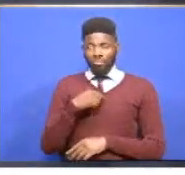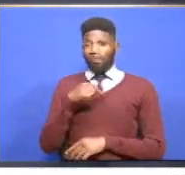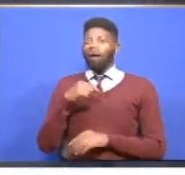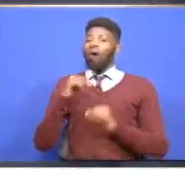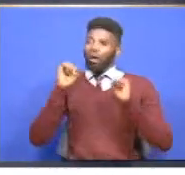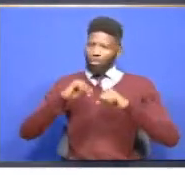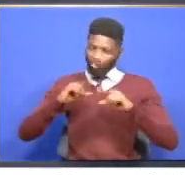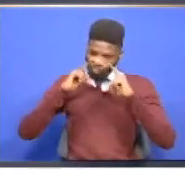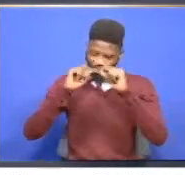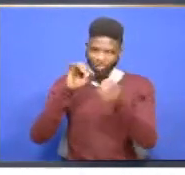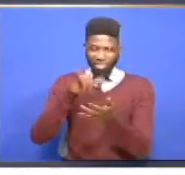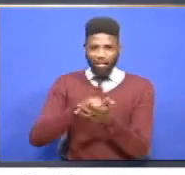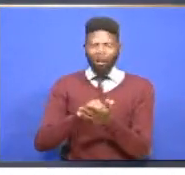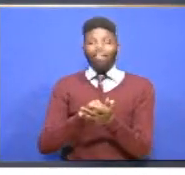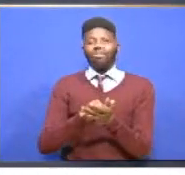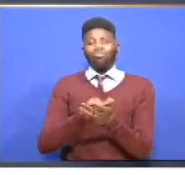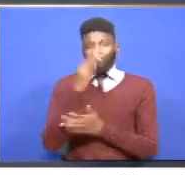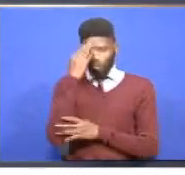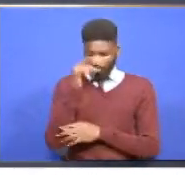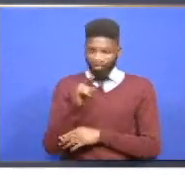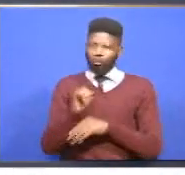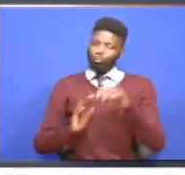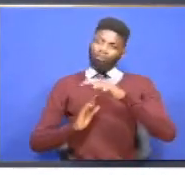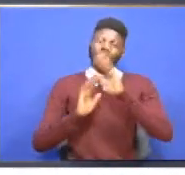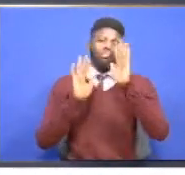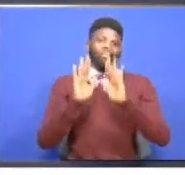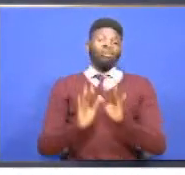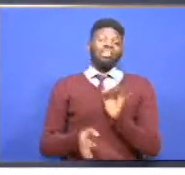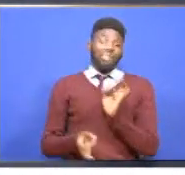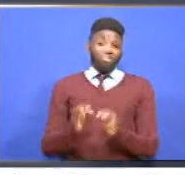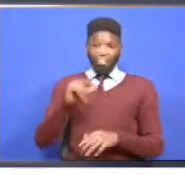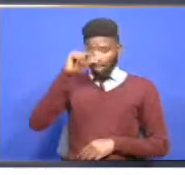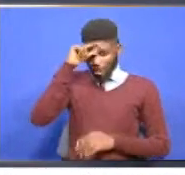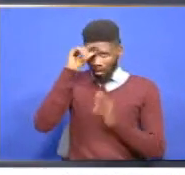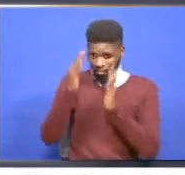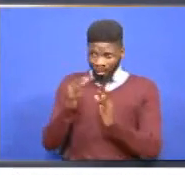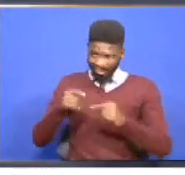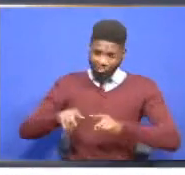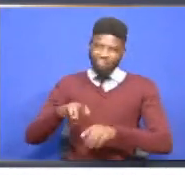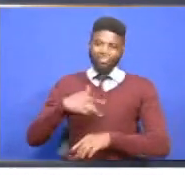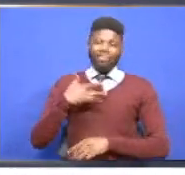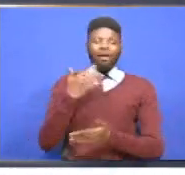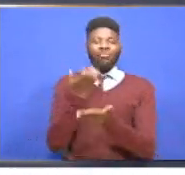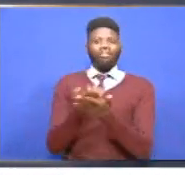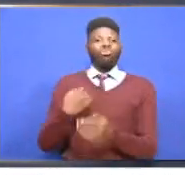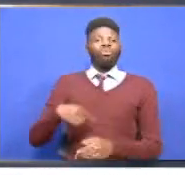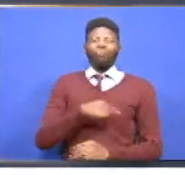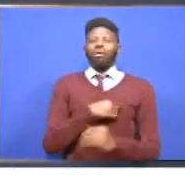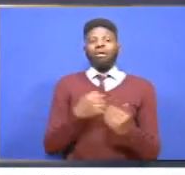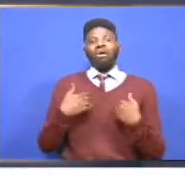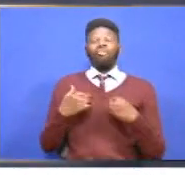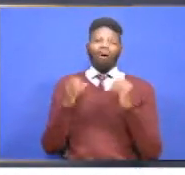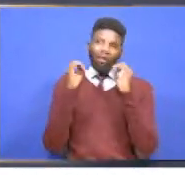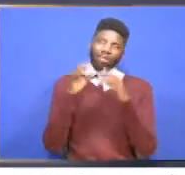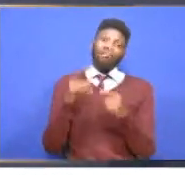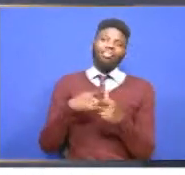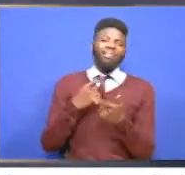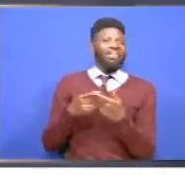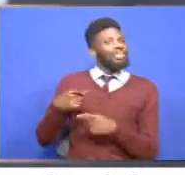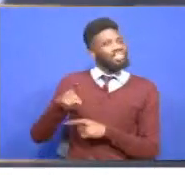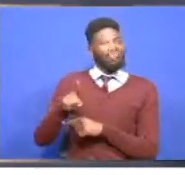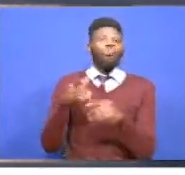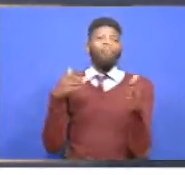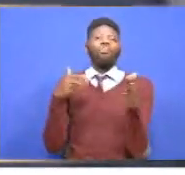before you guys. So if the governor feels that we do not have evidence, there's no reason why she should have stopped the